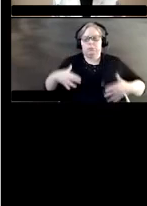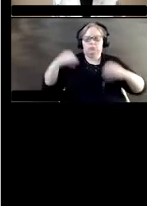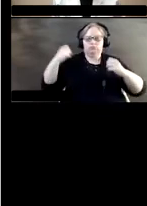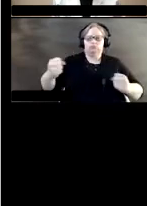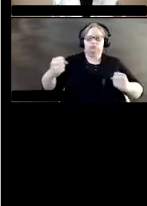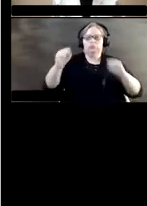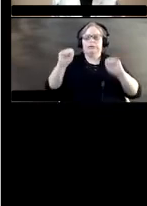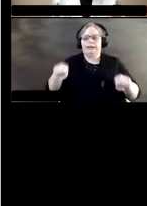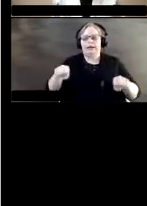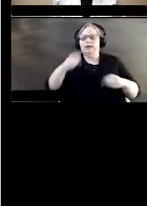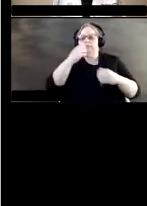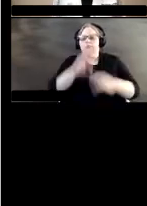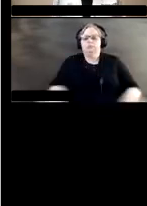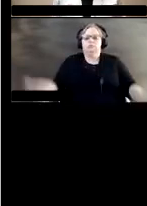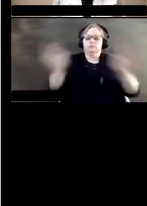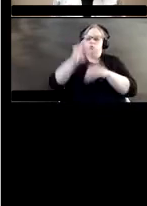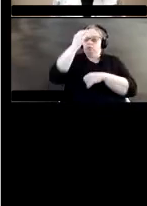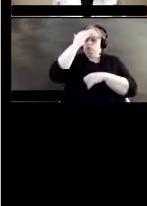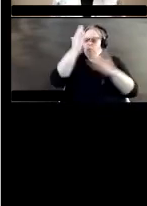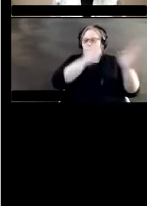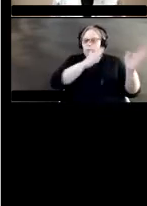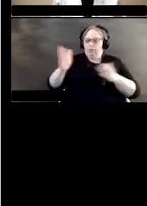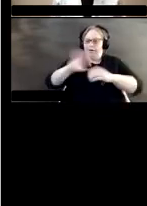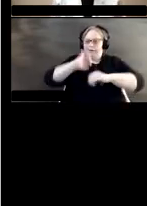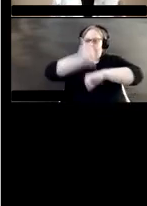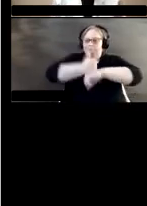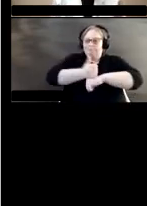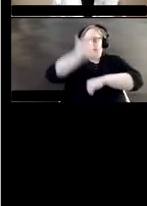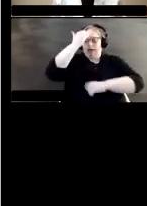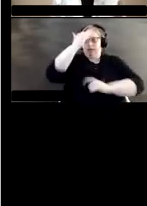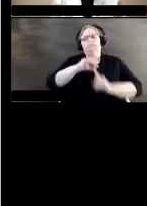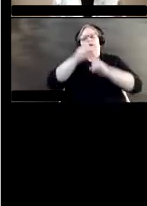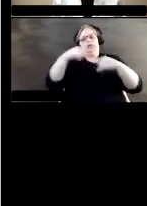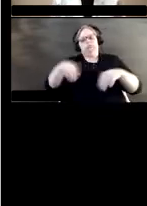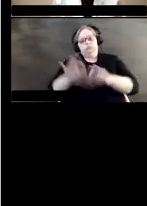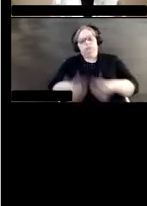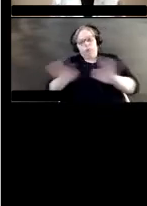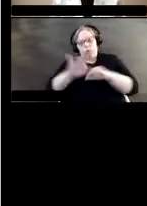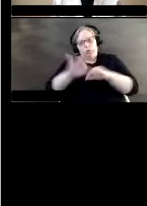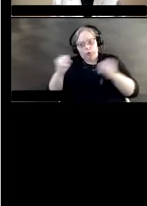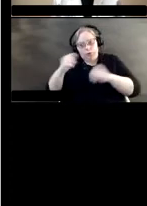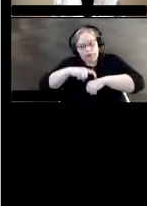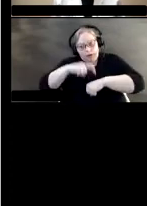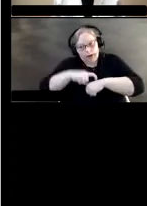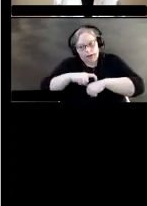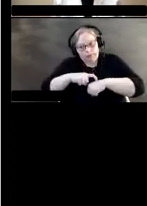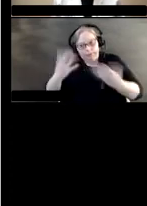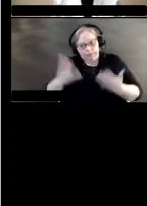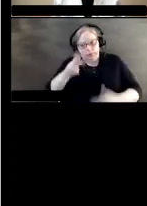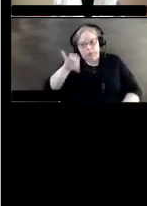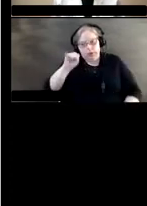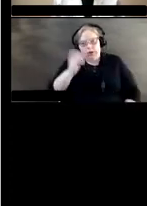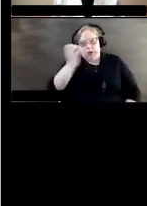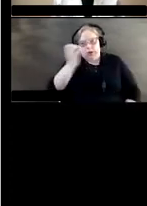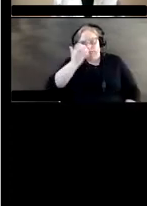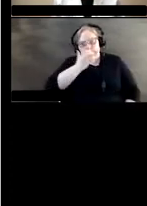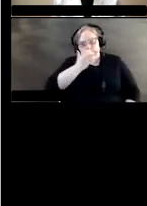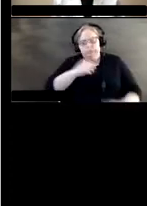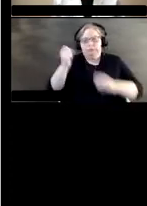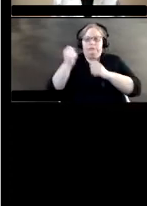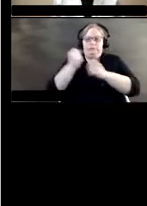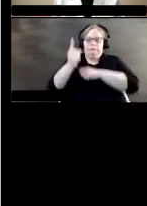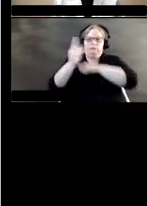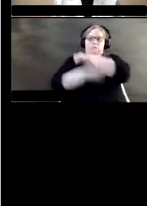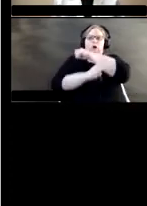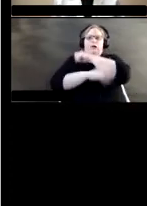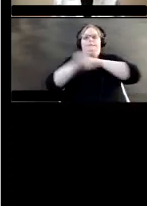a plan. And especially in the winter here in Wisconsin, you better have a winter plan. I get on my soapbox every fall and talk about a